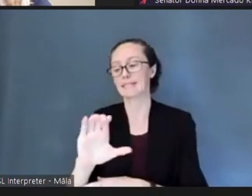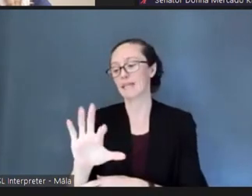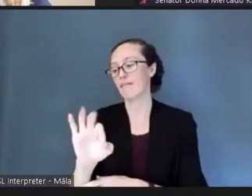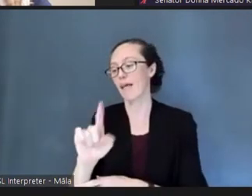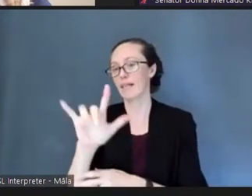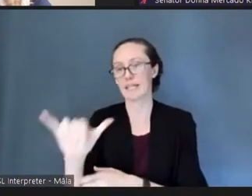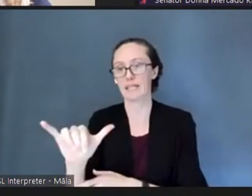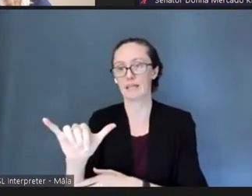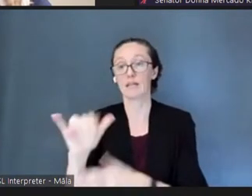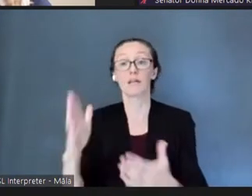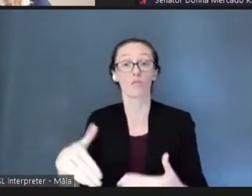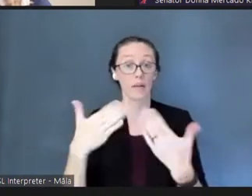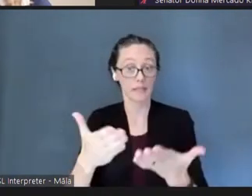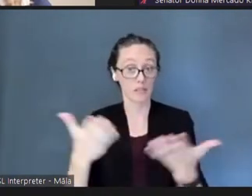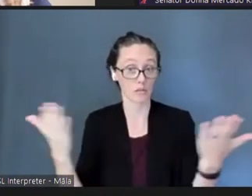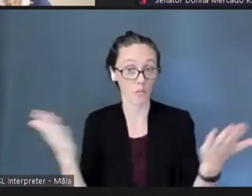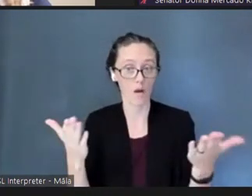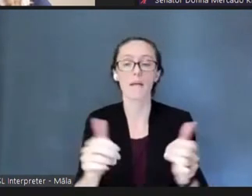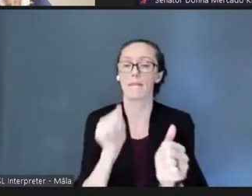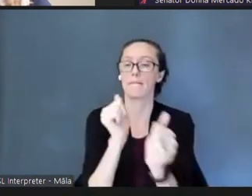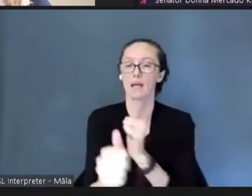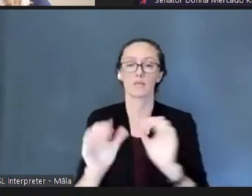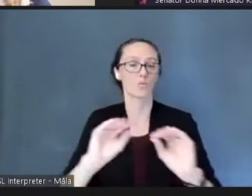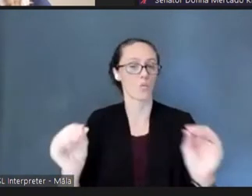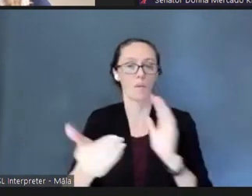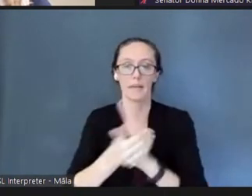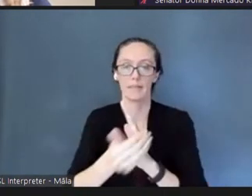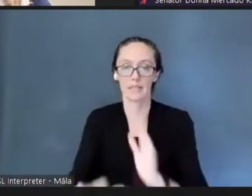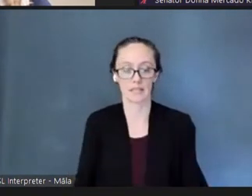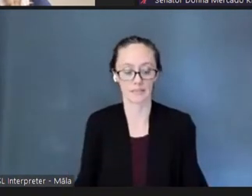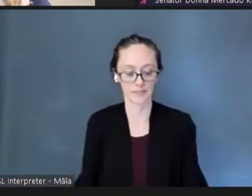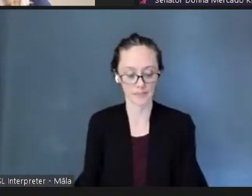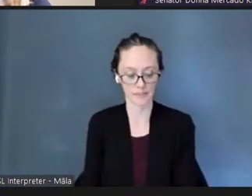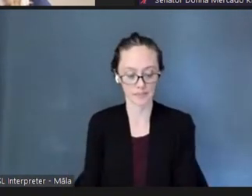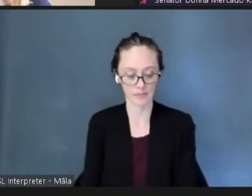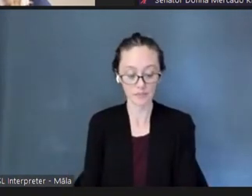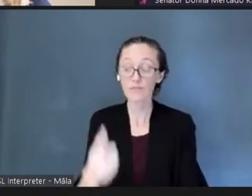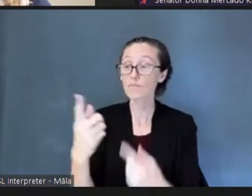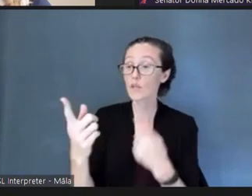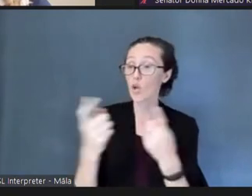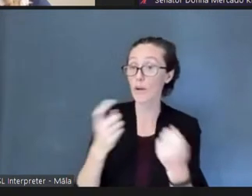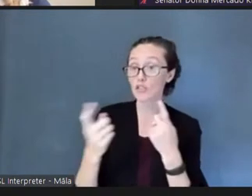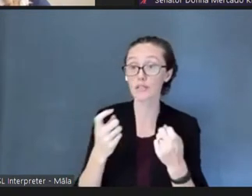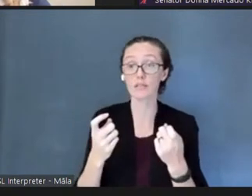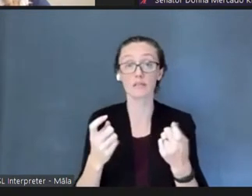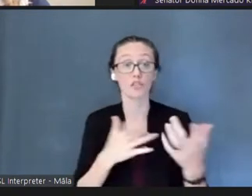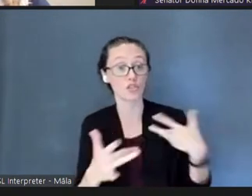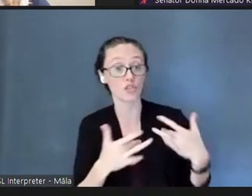Recommendation here is also to pass unamended. Questions or concerns?